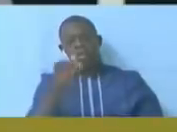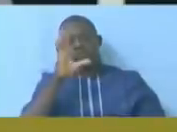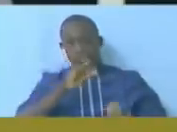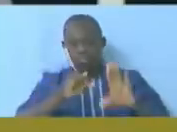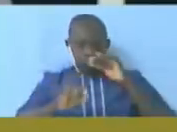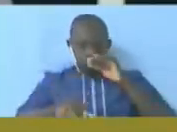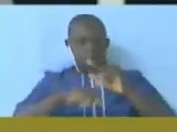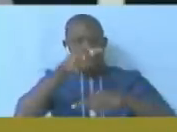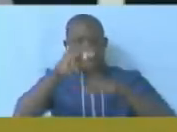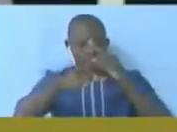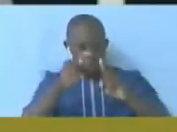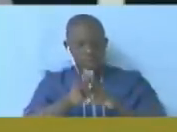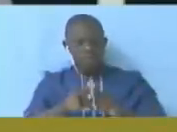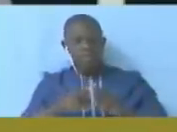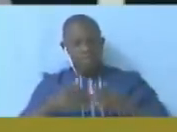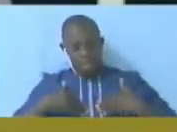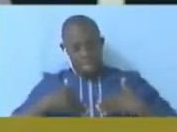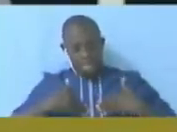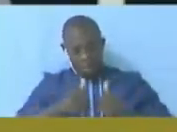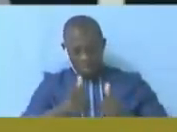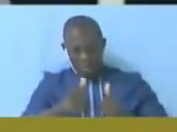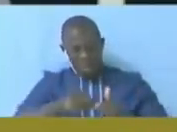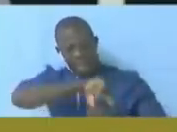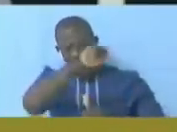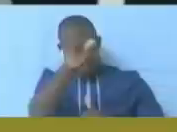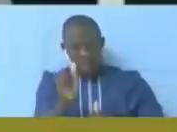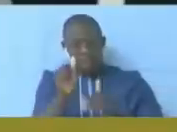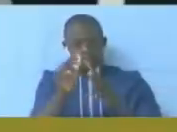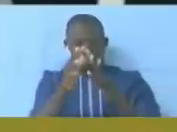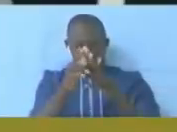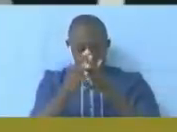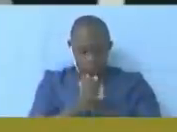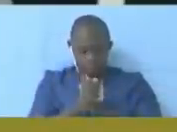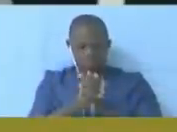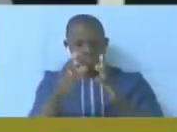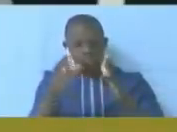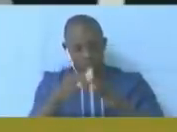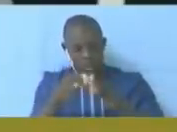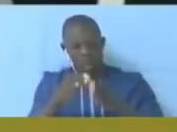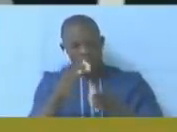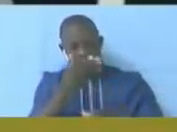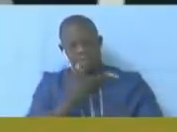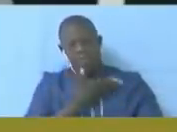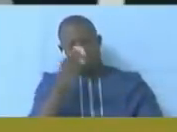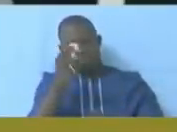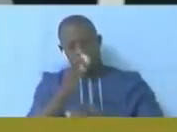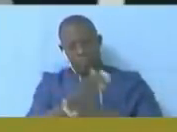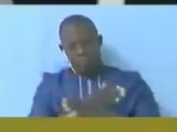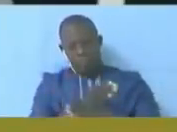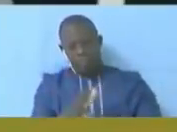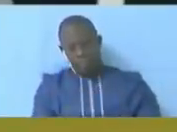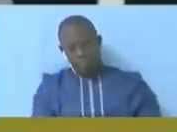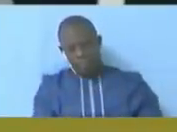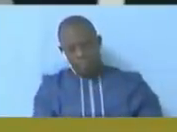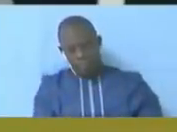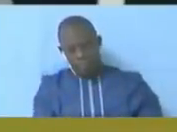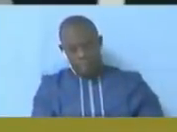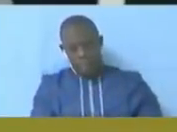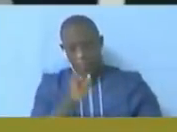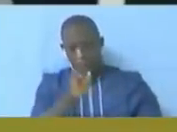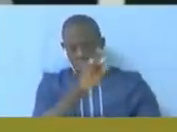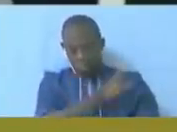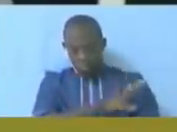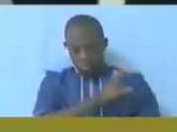and reconciliation. Komi Mimbije Wole Nyintiko Kuol Mimbeke Transa Yamfu Den Kafunyo Makoteng. But it